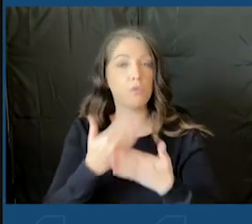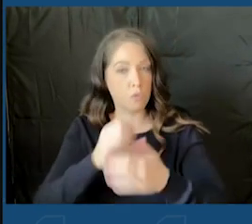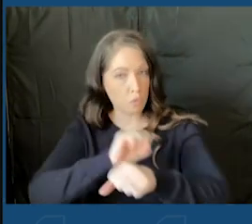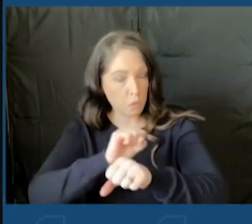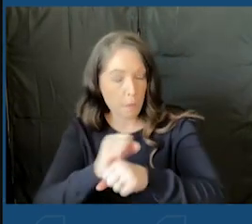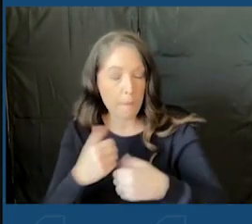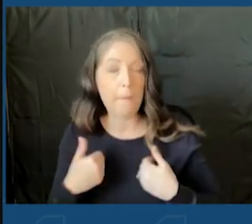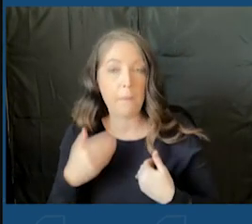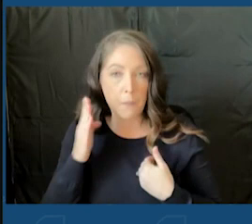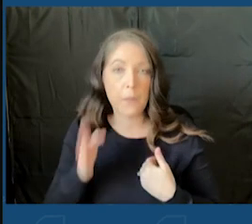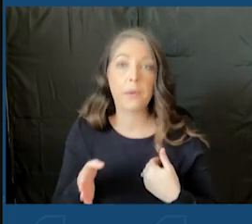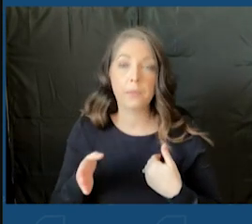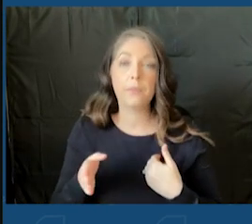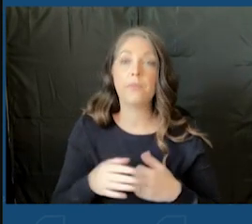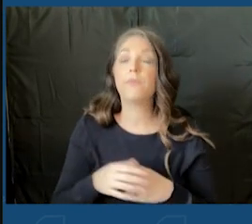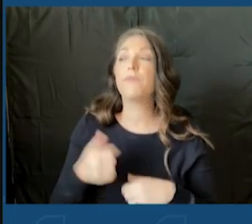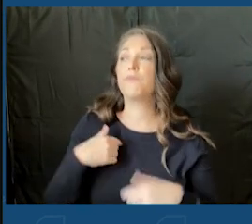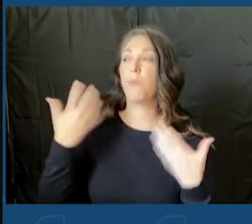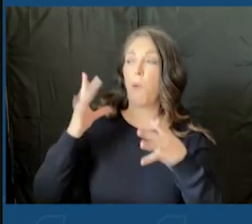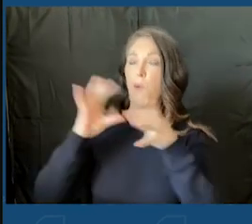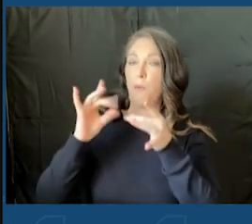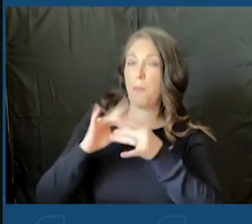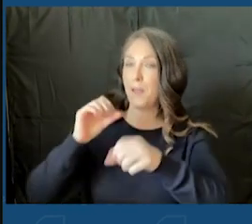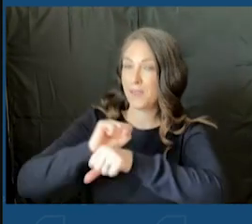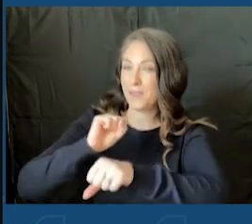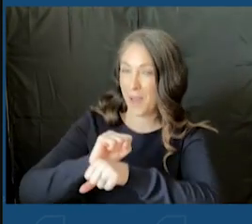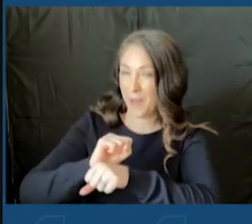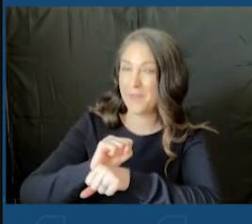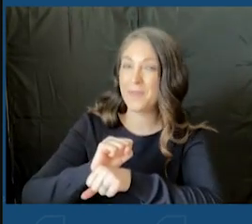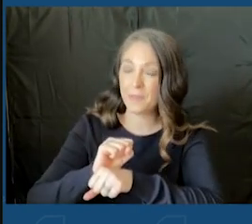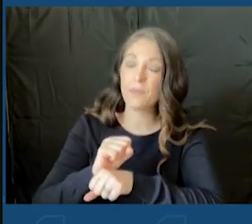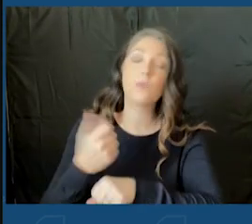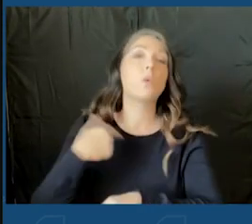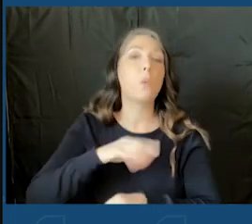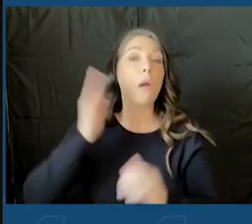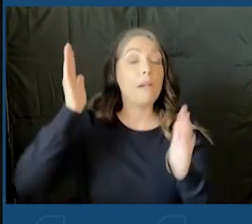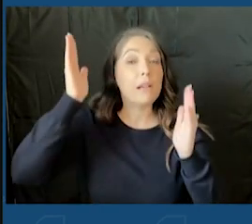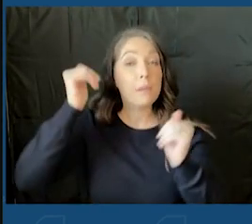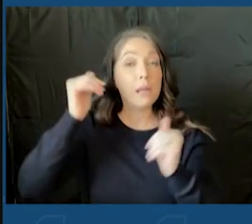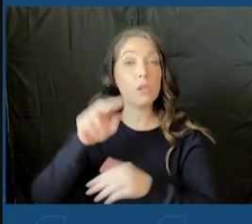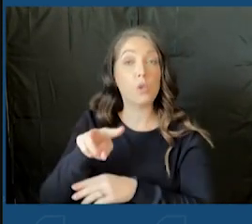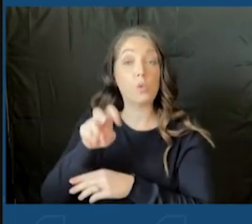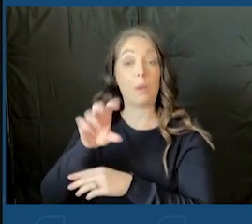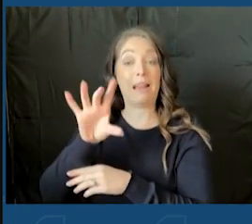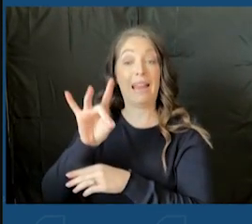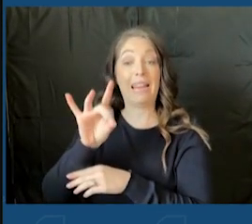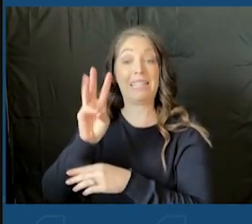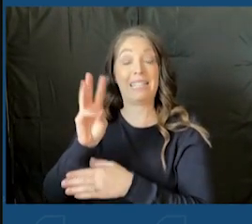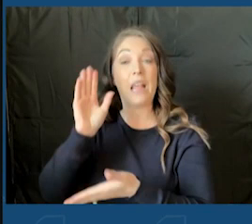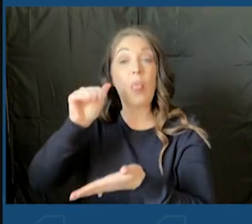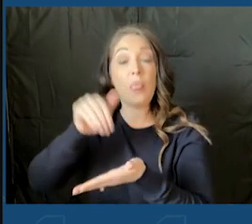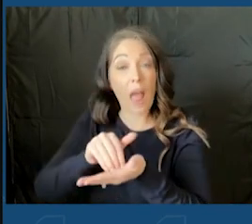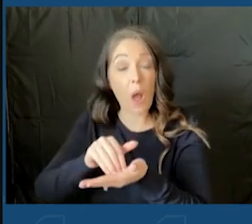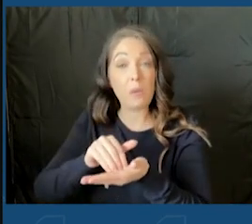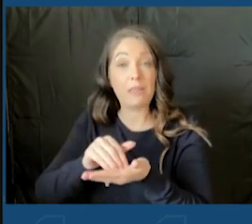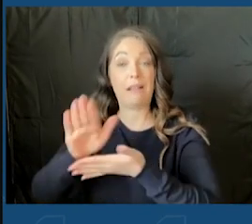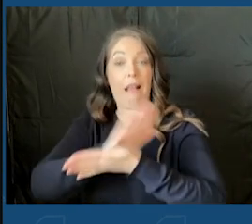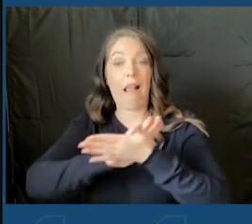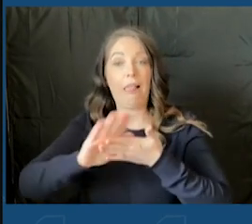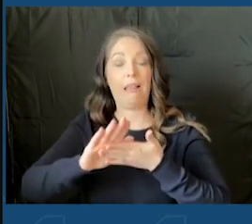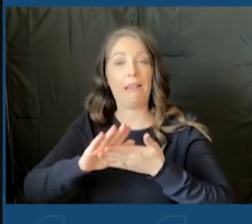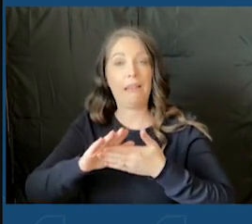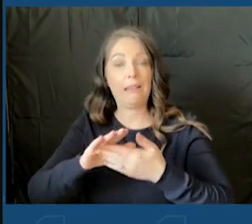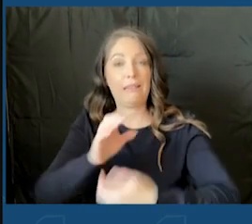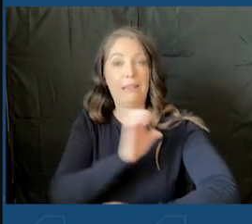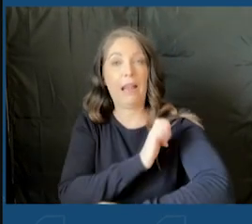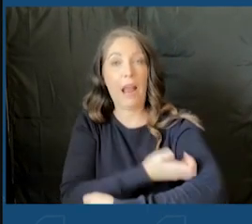mentioned jobs a few times. We are anticipating that there'll be over 286,000 clean energy jobs by the year 2050.